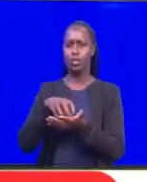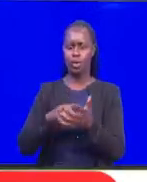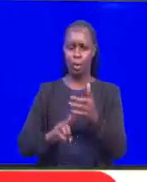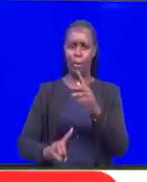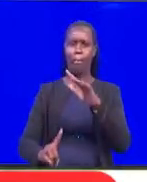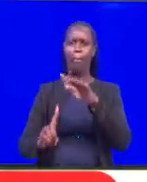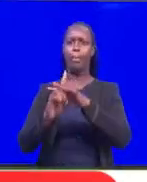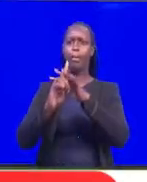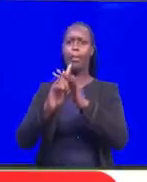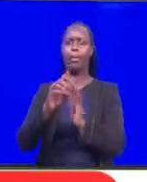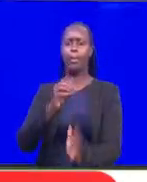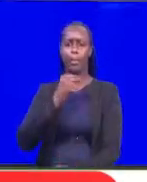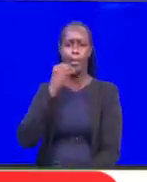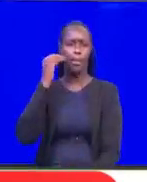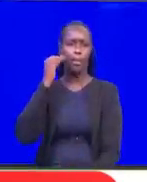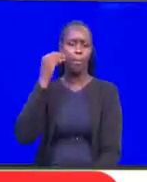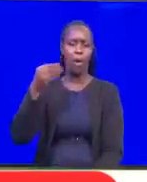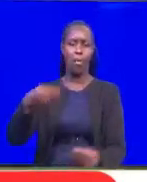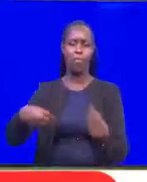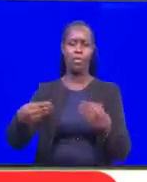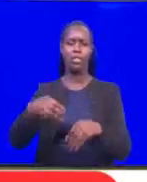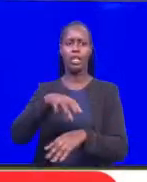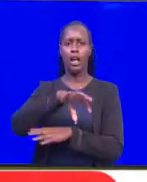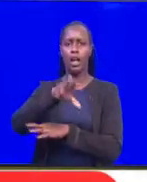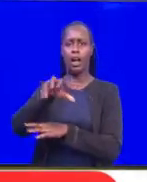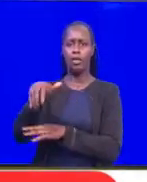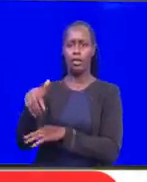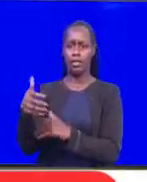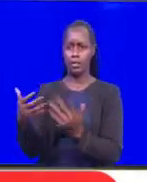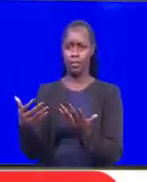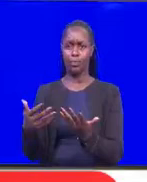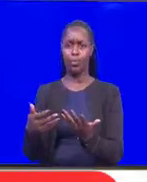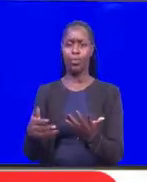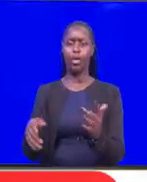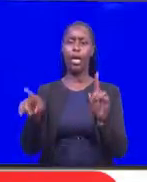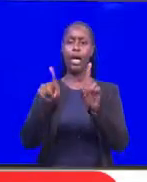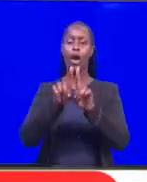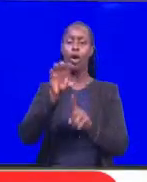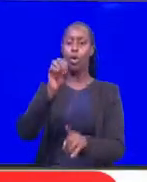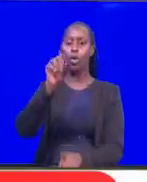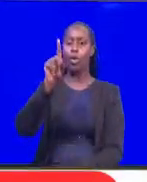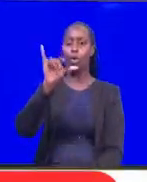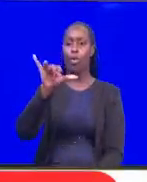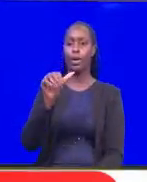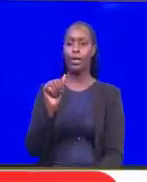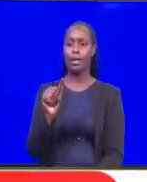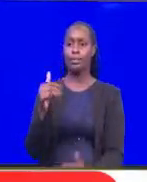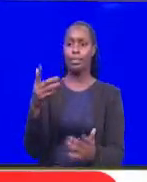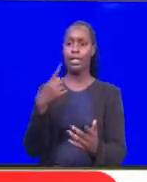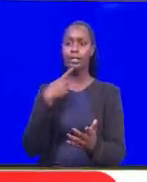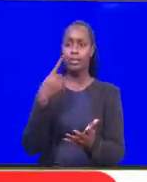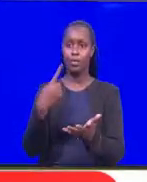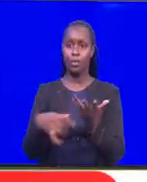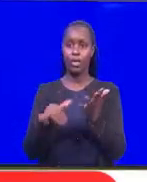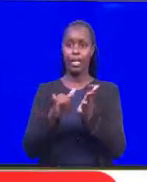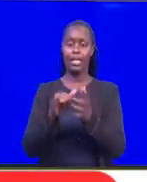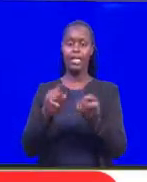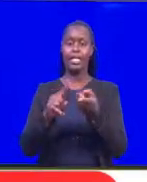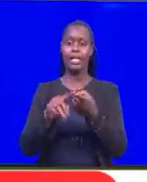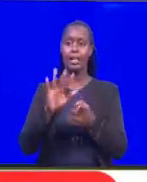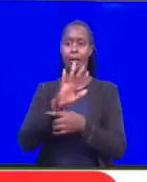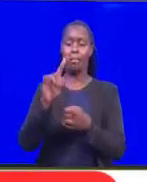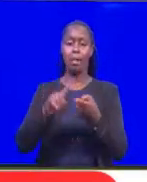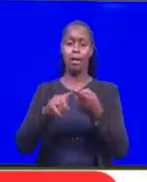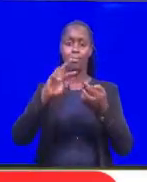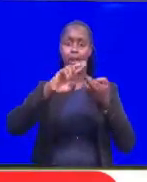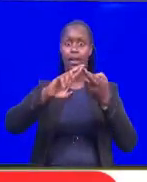Kwangamor village, Busia County, as armed attackers raided the residence of Senator Okiya Omtatah. The assailants allegedly subjected his